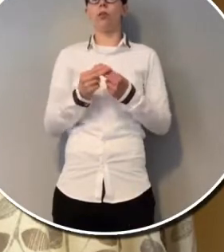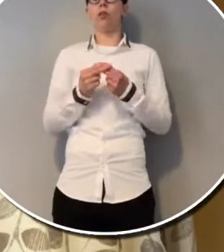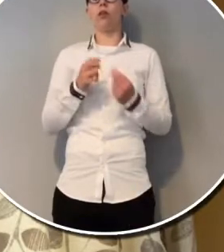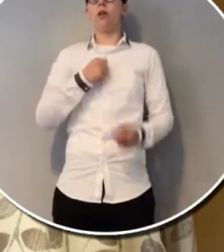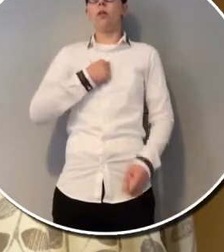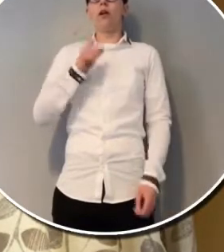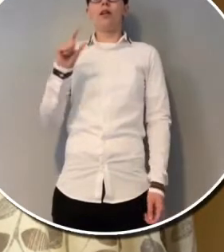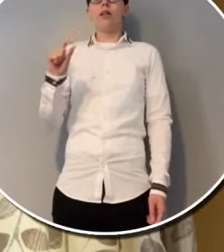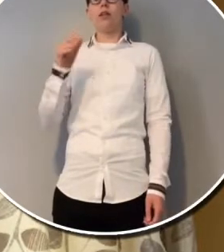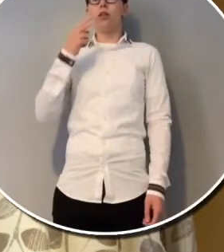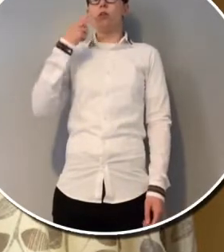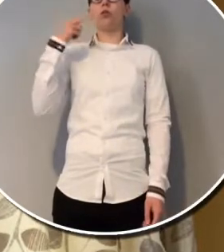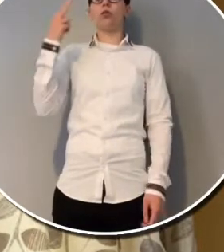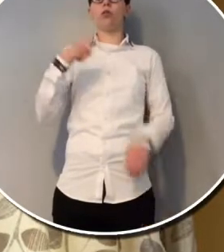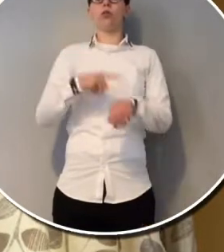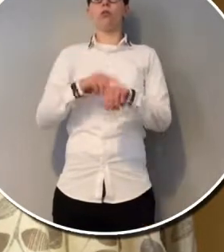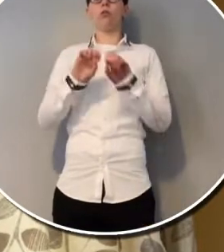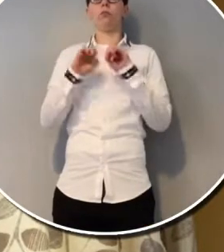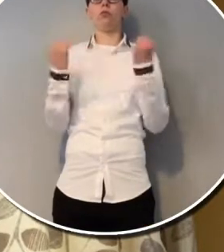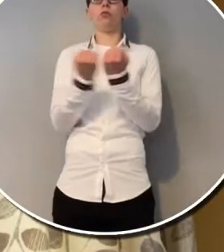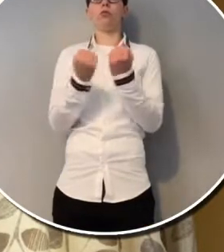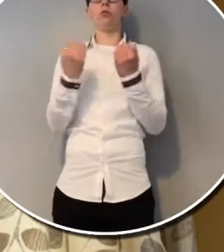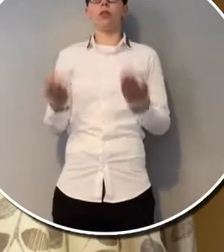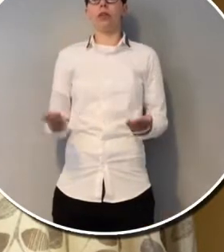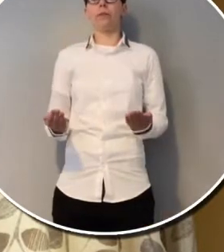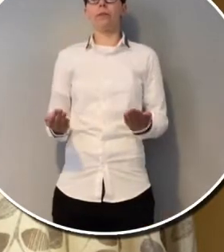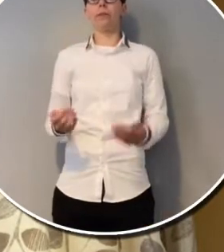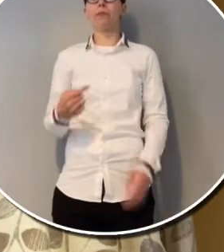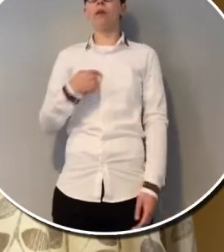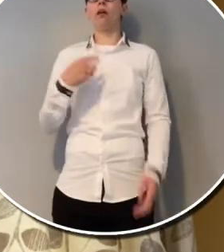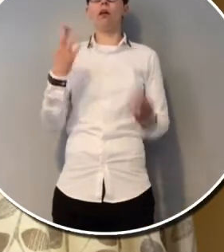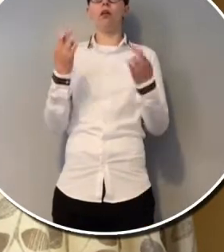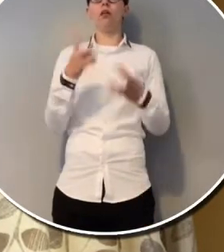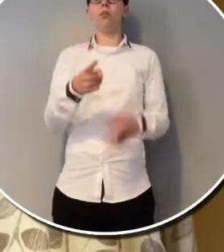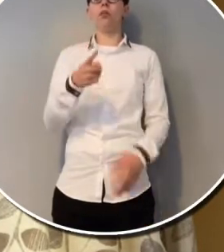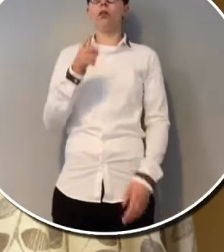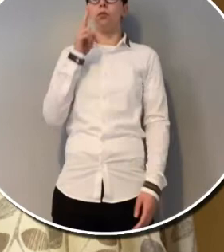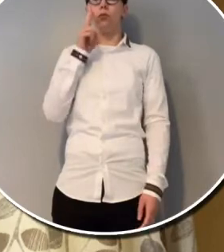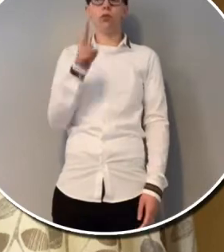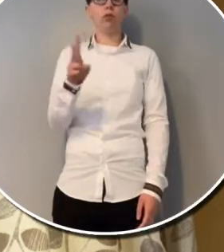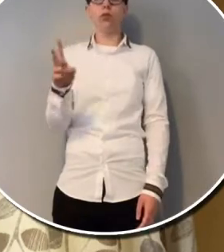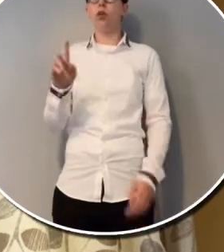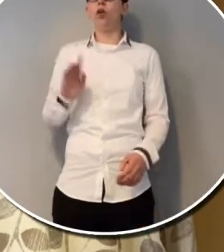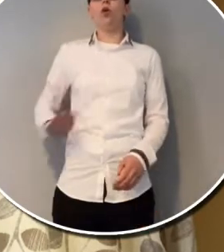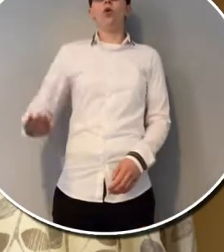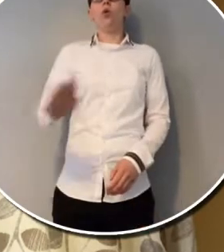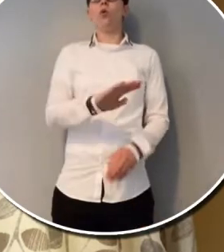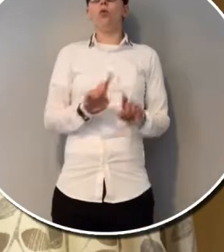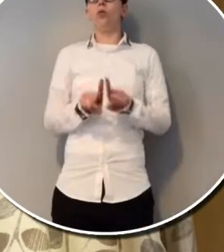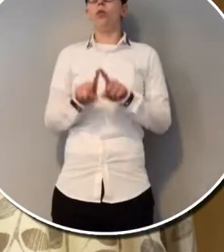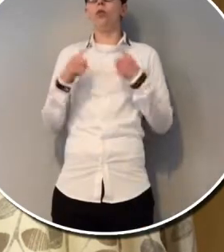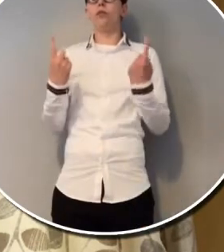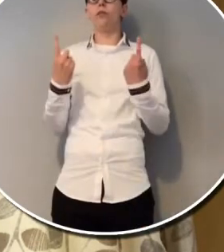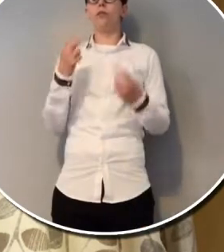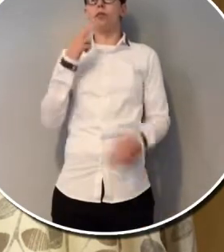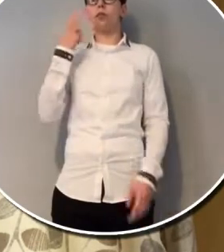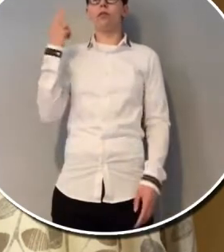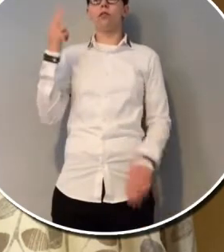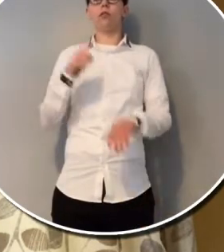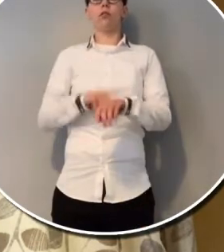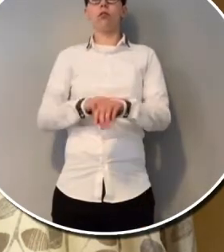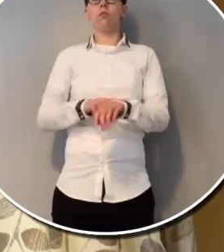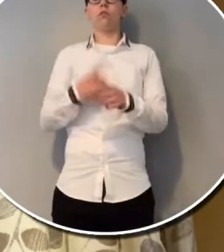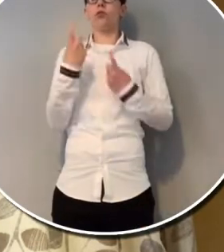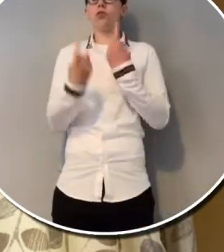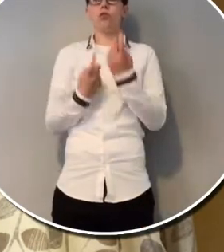Fantastic. Right, I hope you've all enjoyed joining in my little rhyme time session today. And I hope that you'll be watching all the other